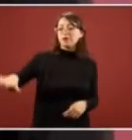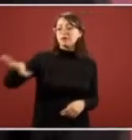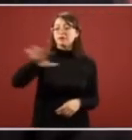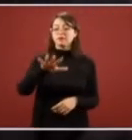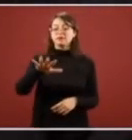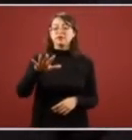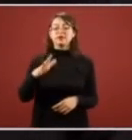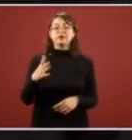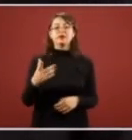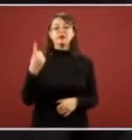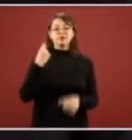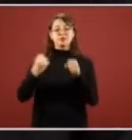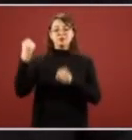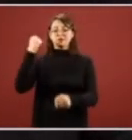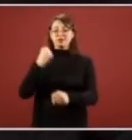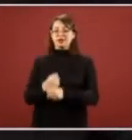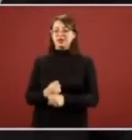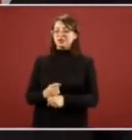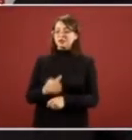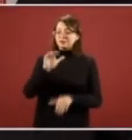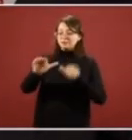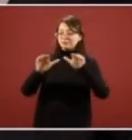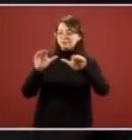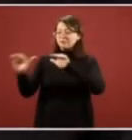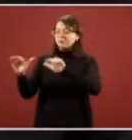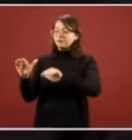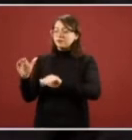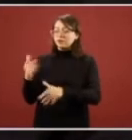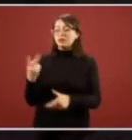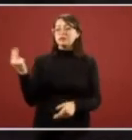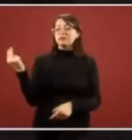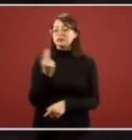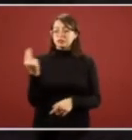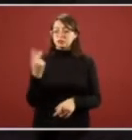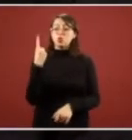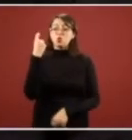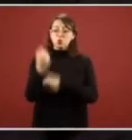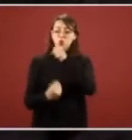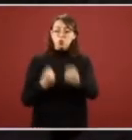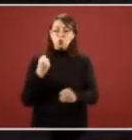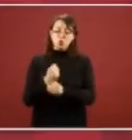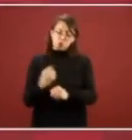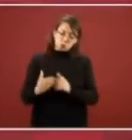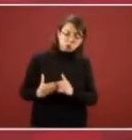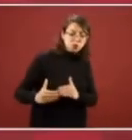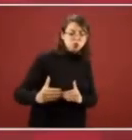En diciembre pasado. Last December. Un año más. That I needed one more year.